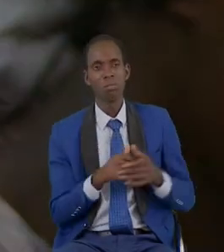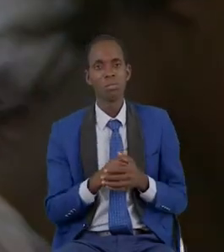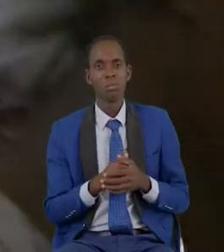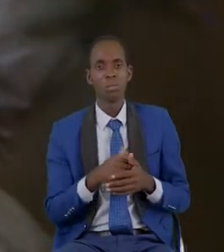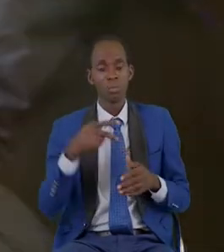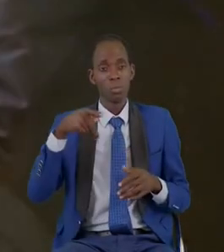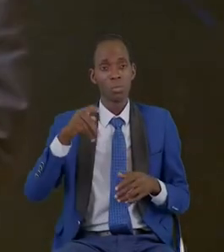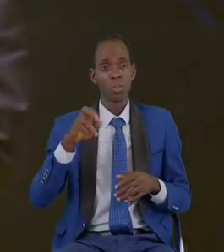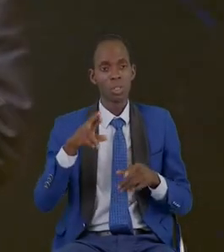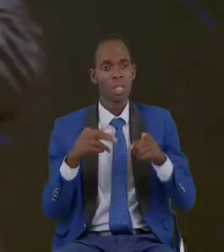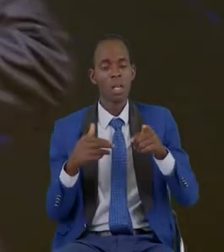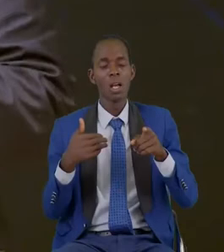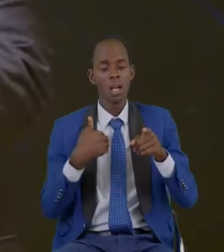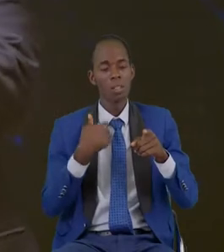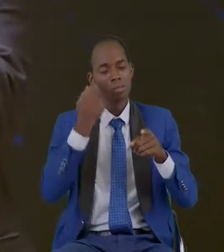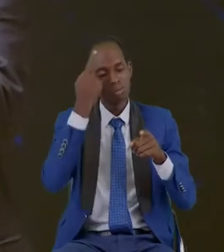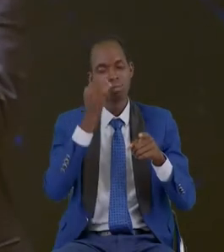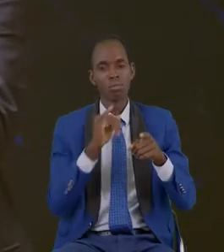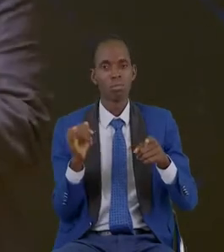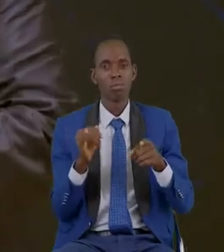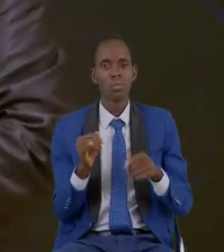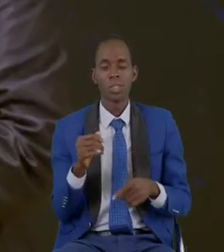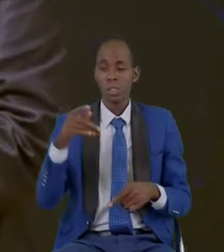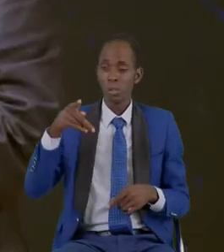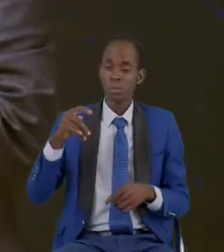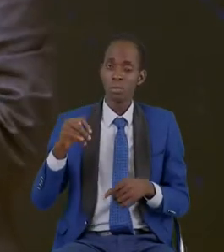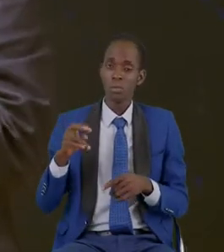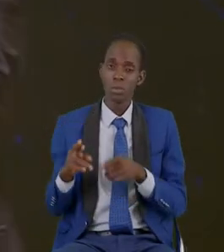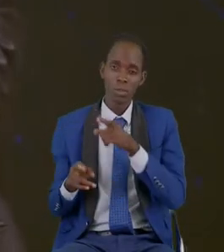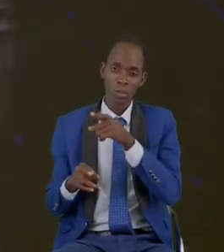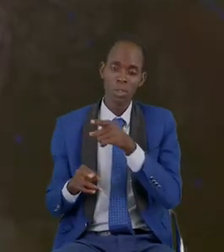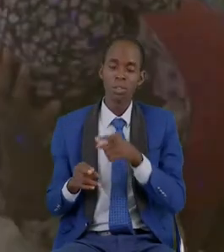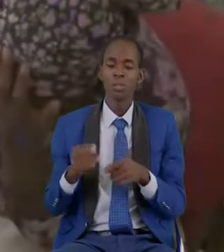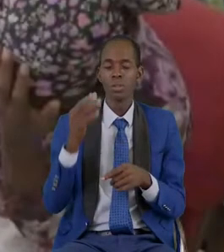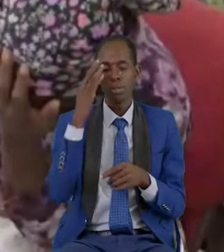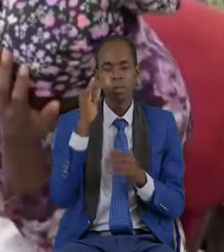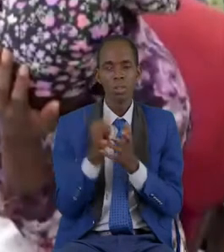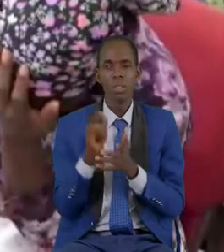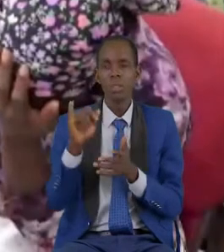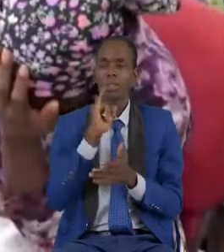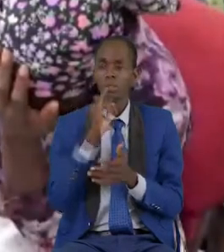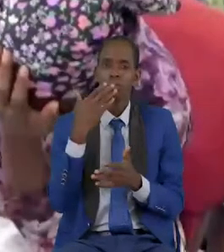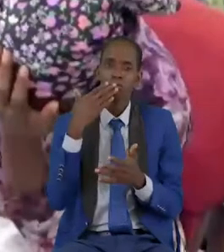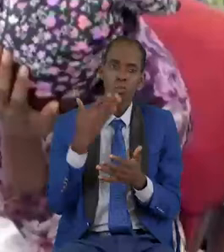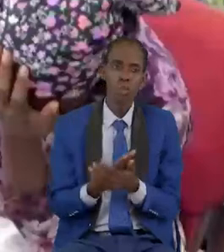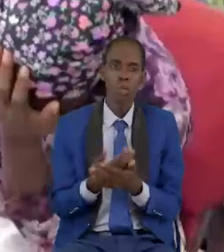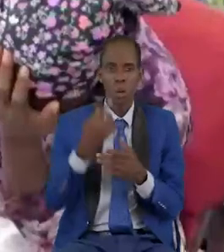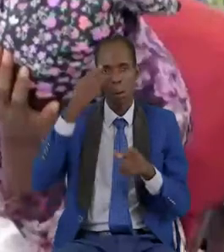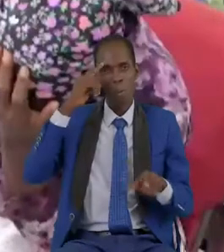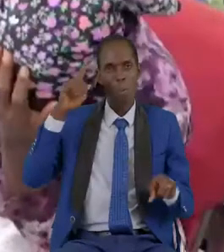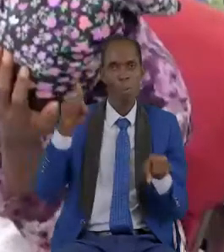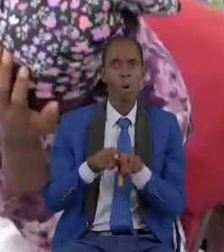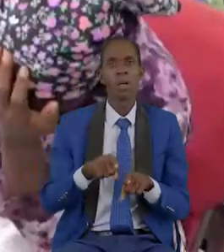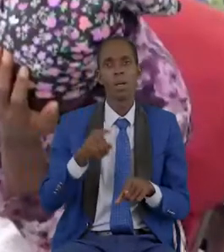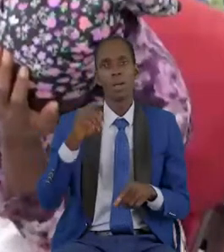has revelation, and he's a beloved brother Paul? Look at verse 16. It says,